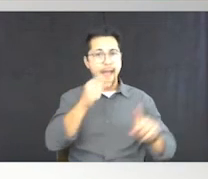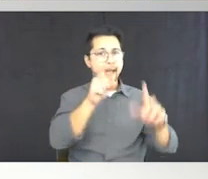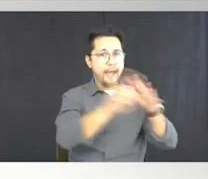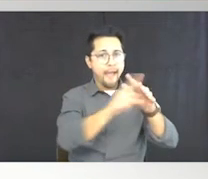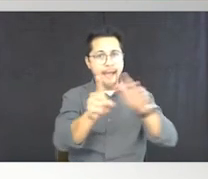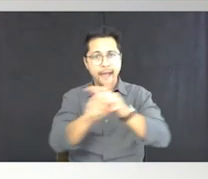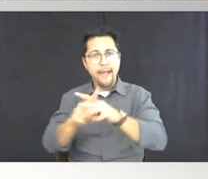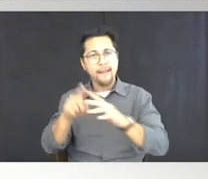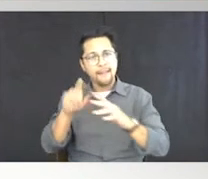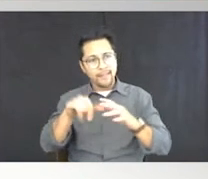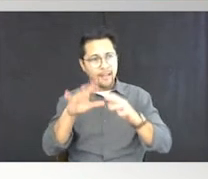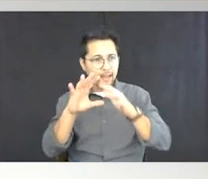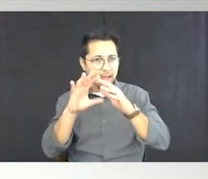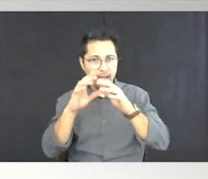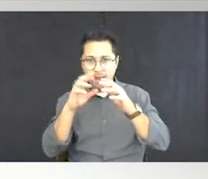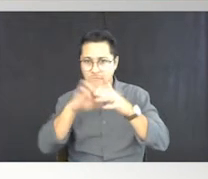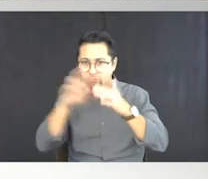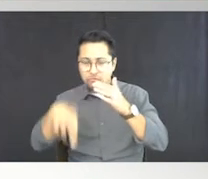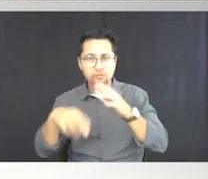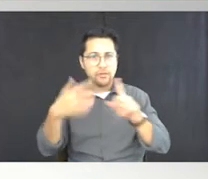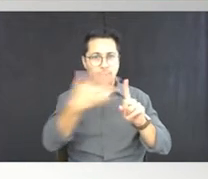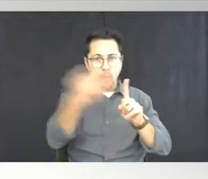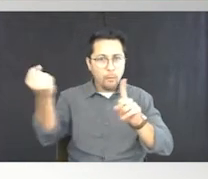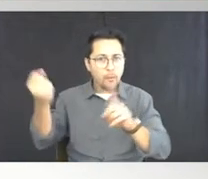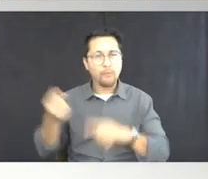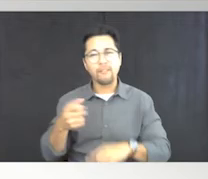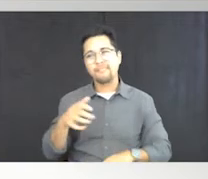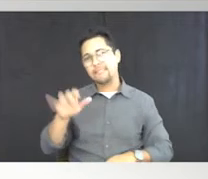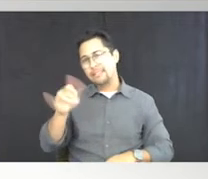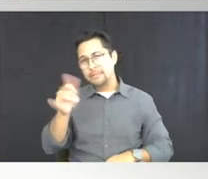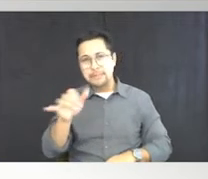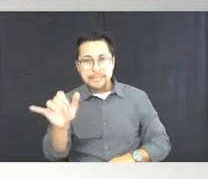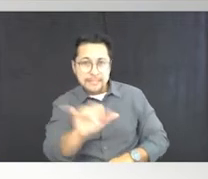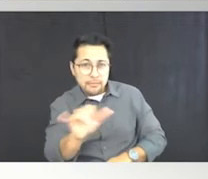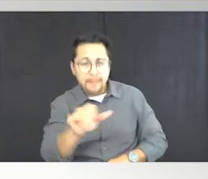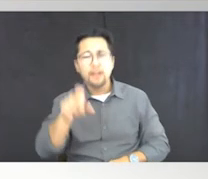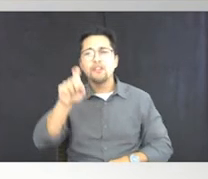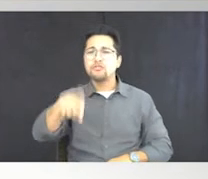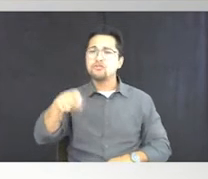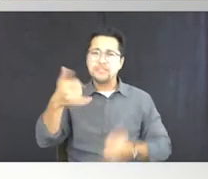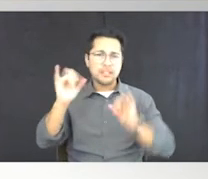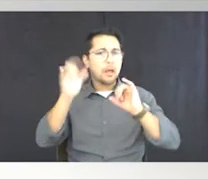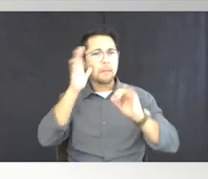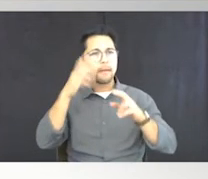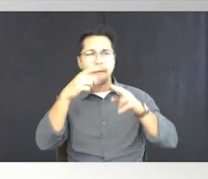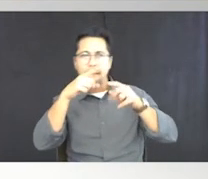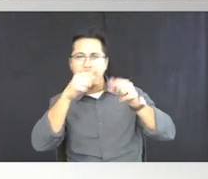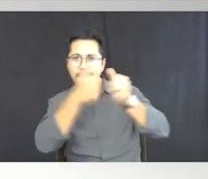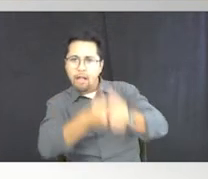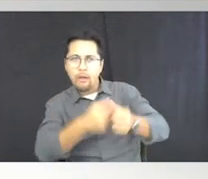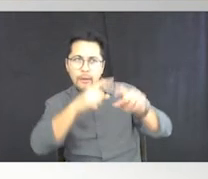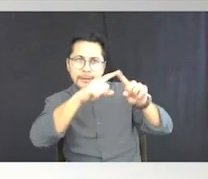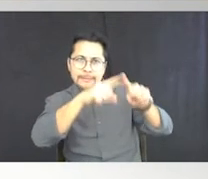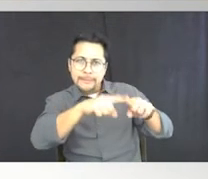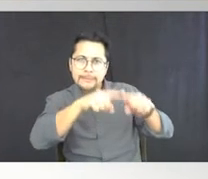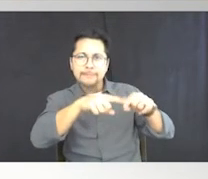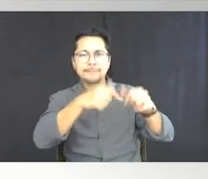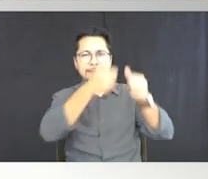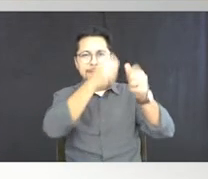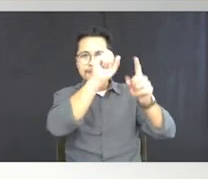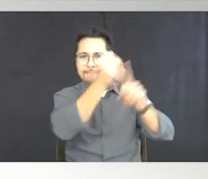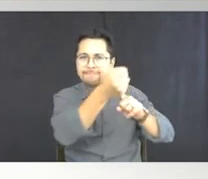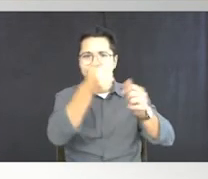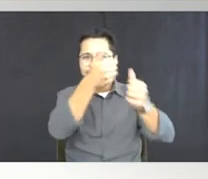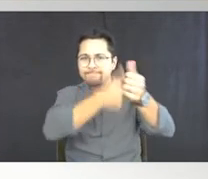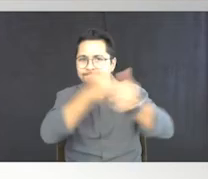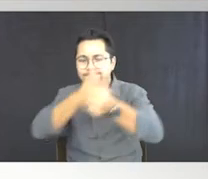resulted in the series of removals is substantially similar should be made on a case-by-case basis and include consideration of